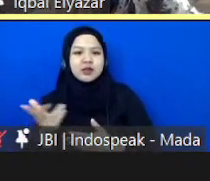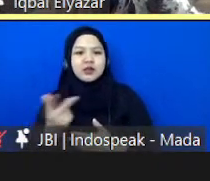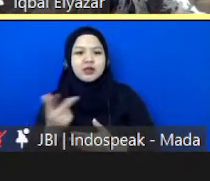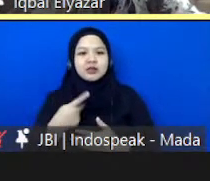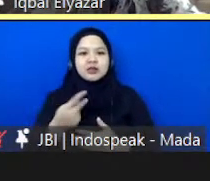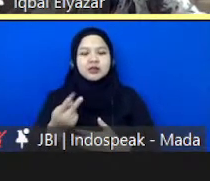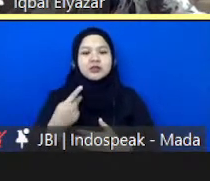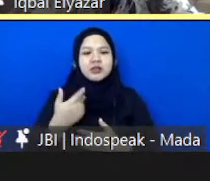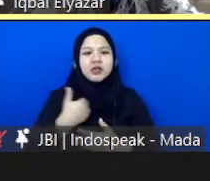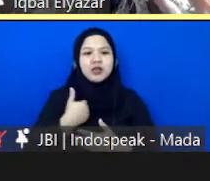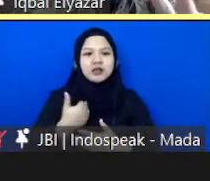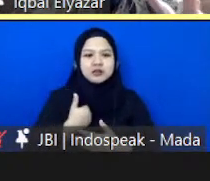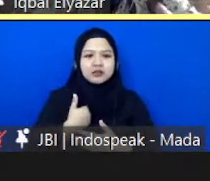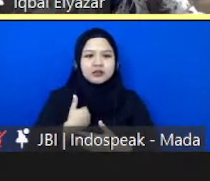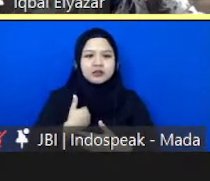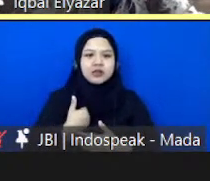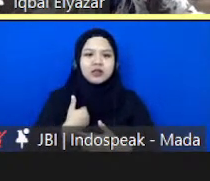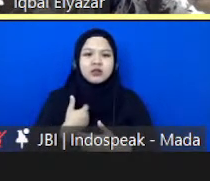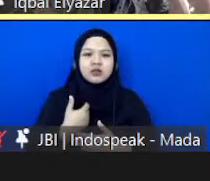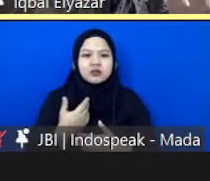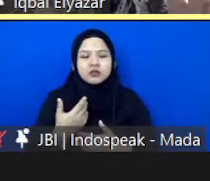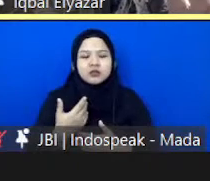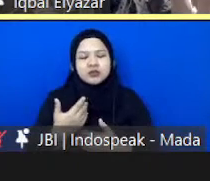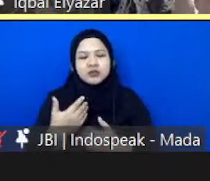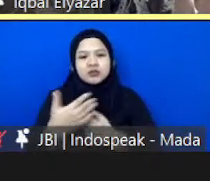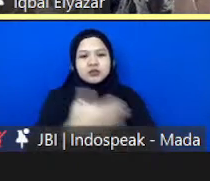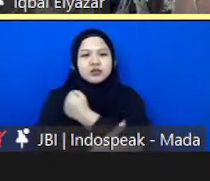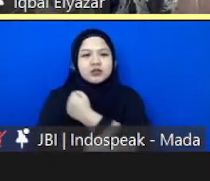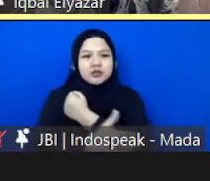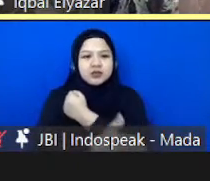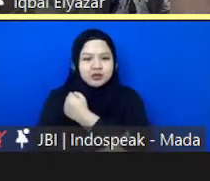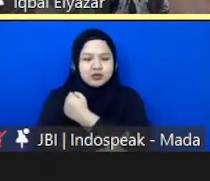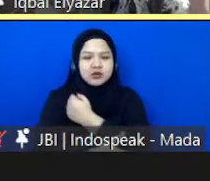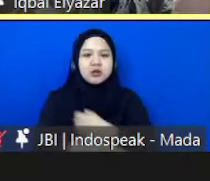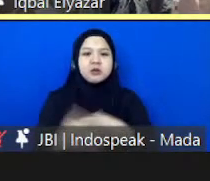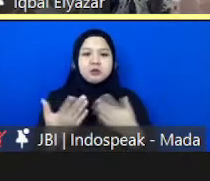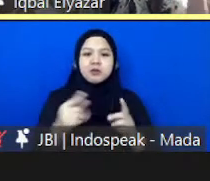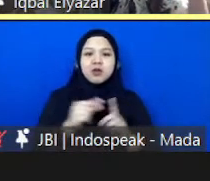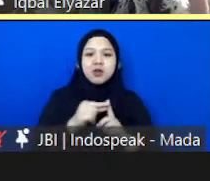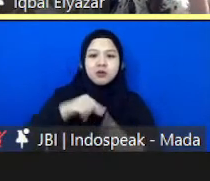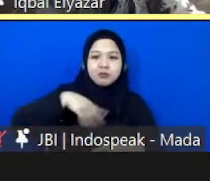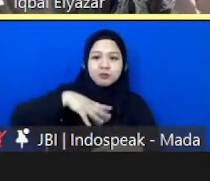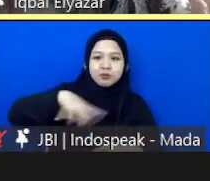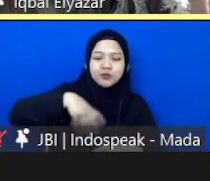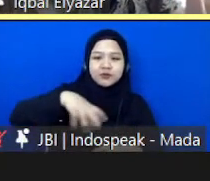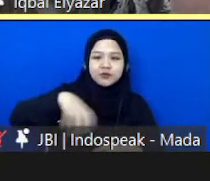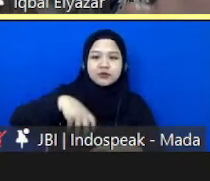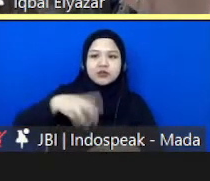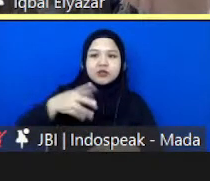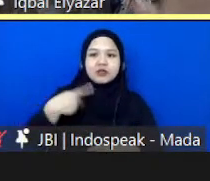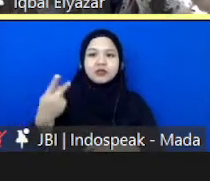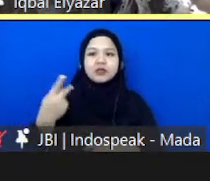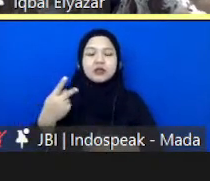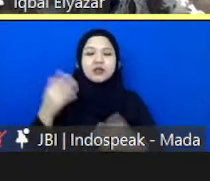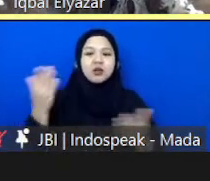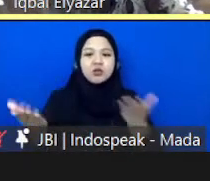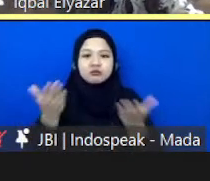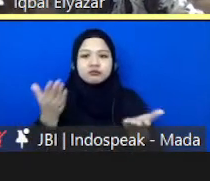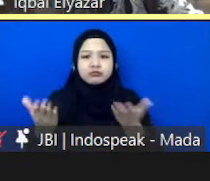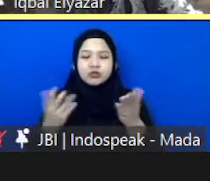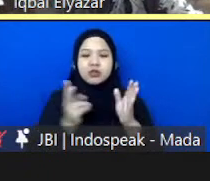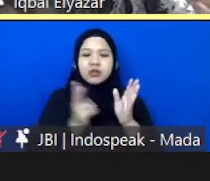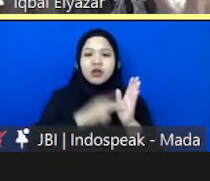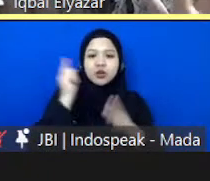actually. And we compare and how the provincial, we compare the discrepancy between the national